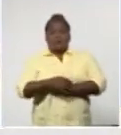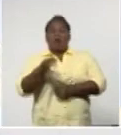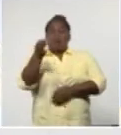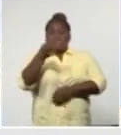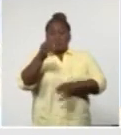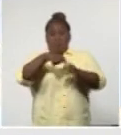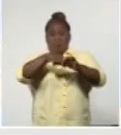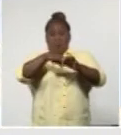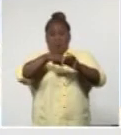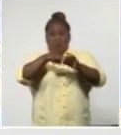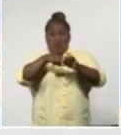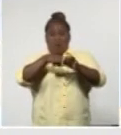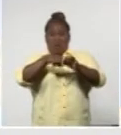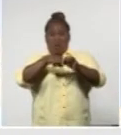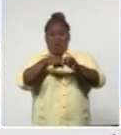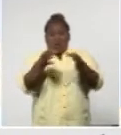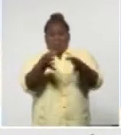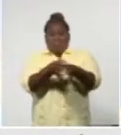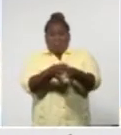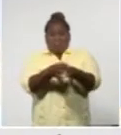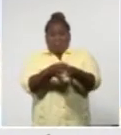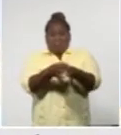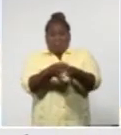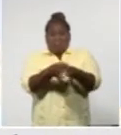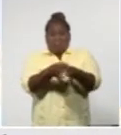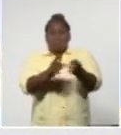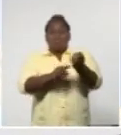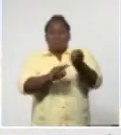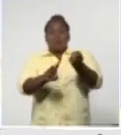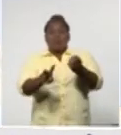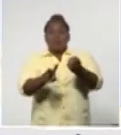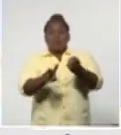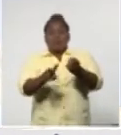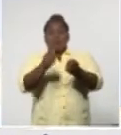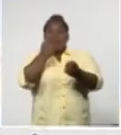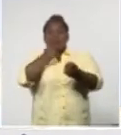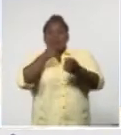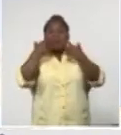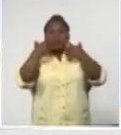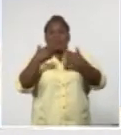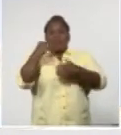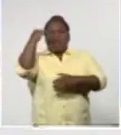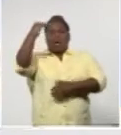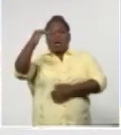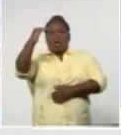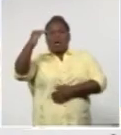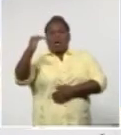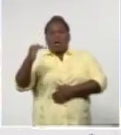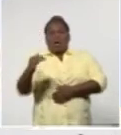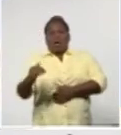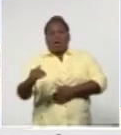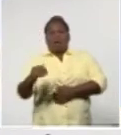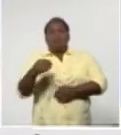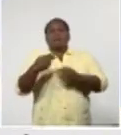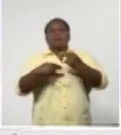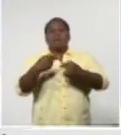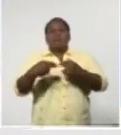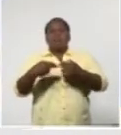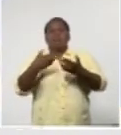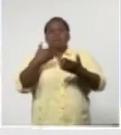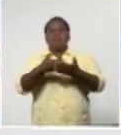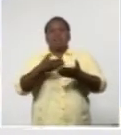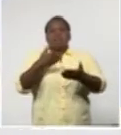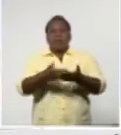Youth, Special Municipality, 55 samples. This, as you know, has a smaller population. But all